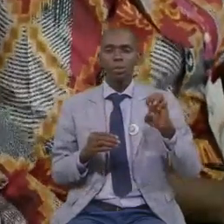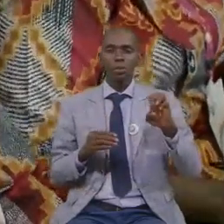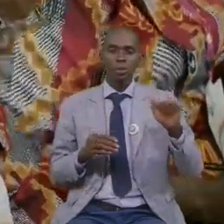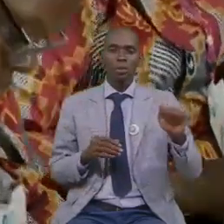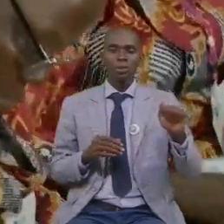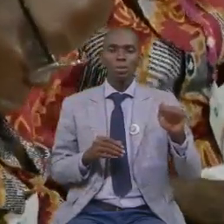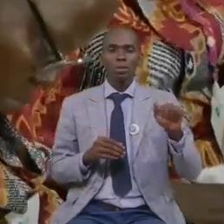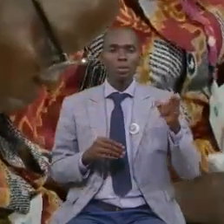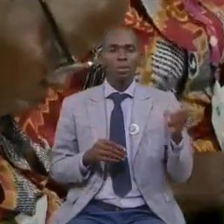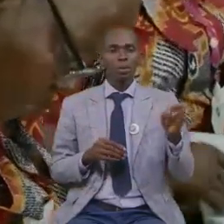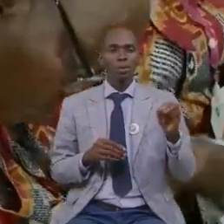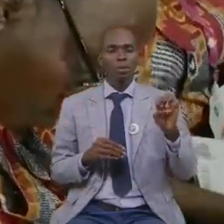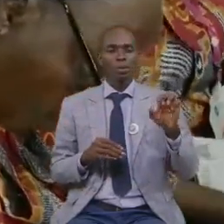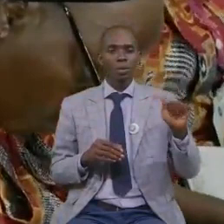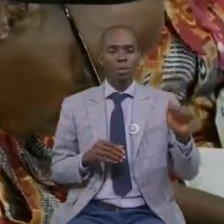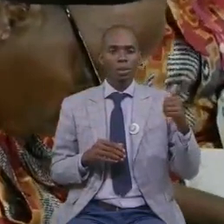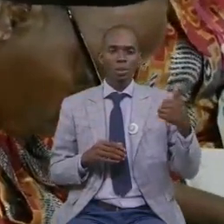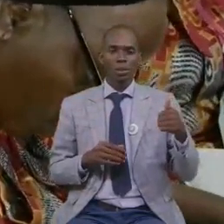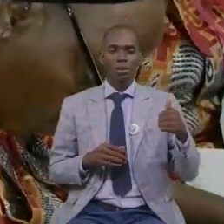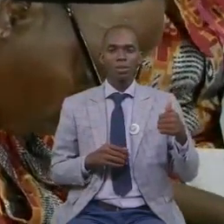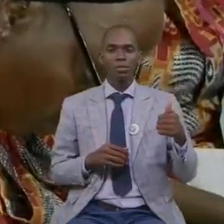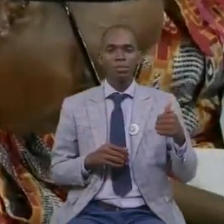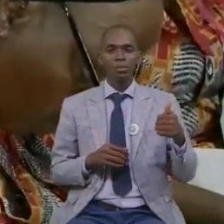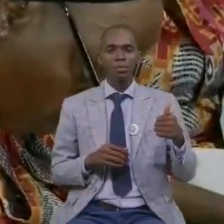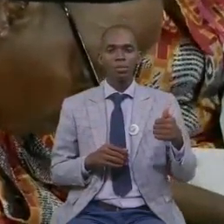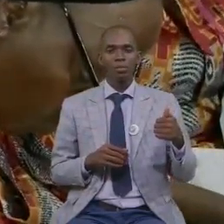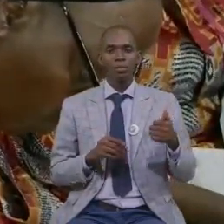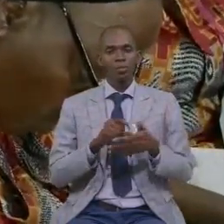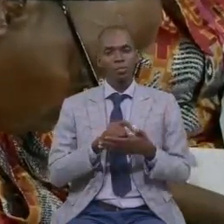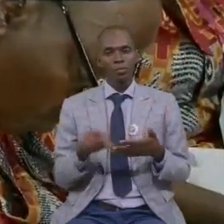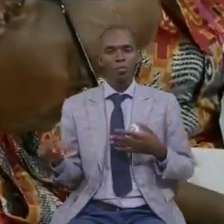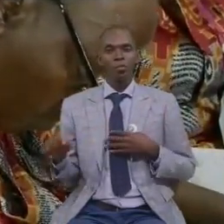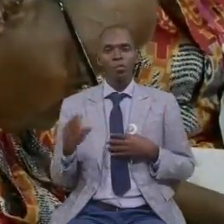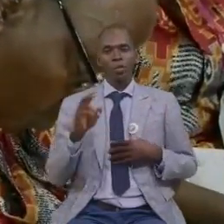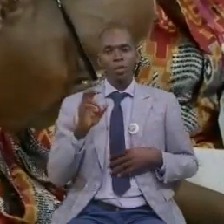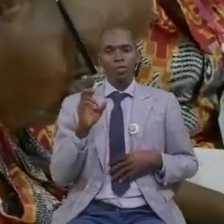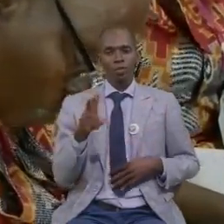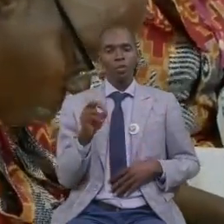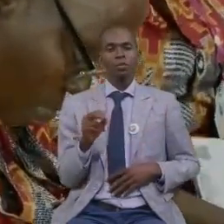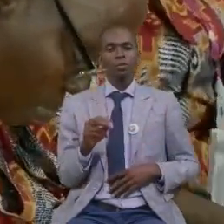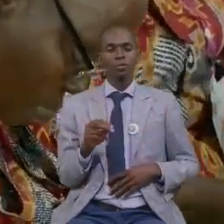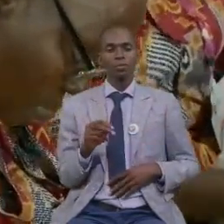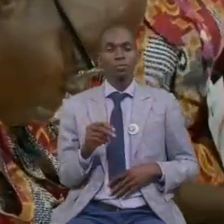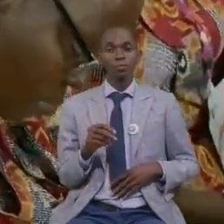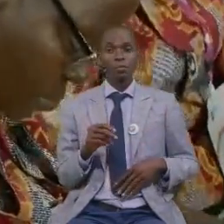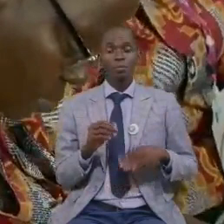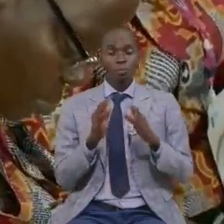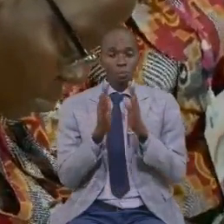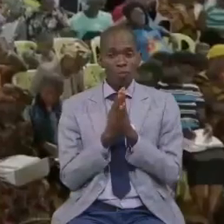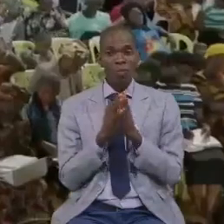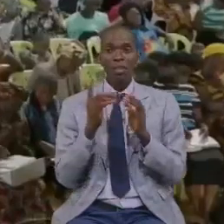chapter 10, verse 12. Rain. The rain is coming. I said, the rain